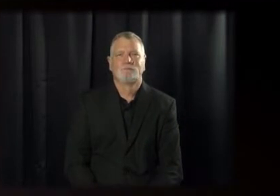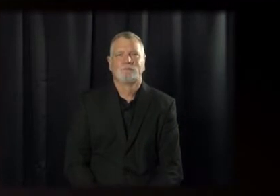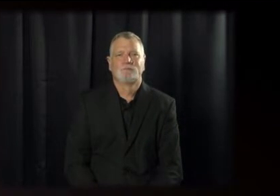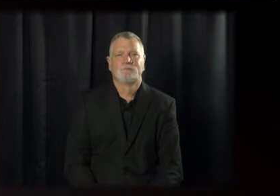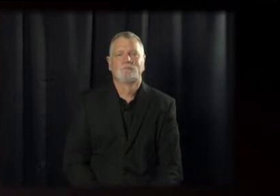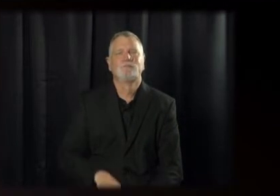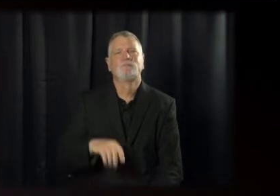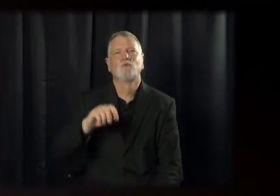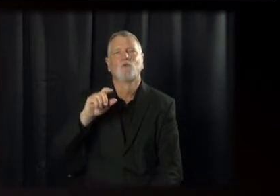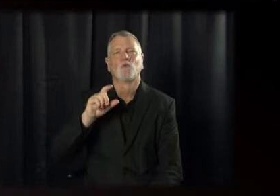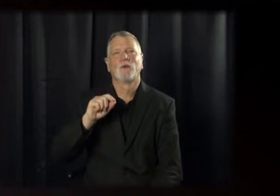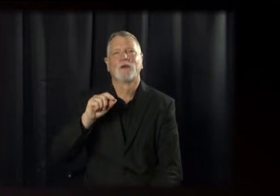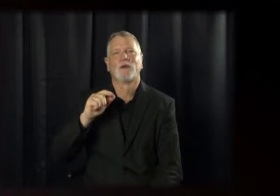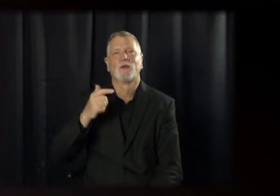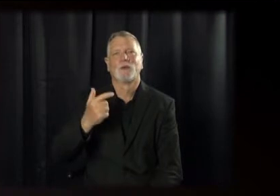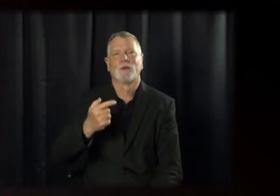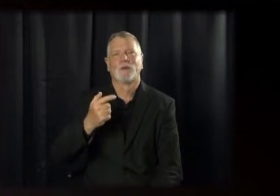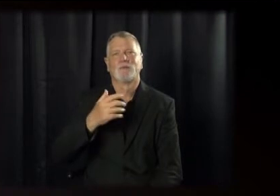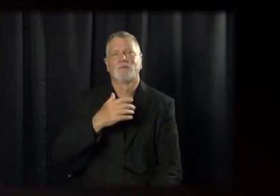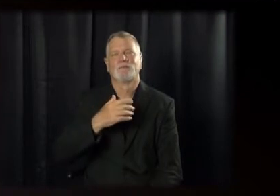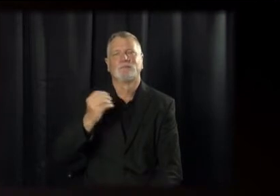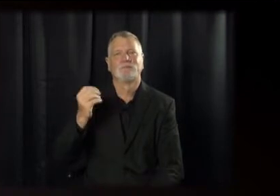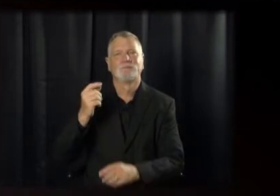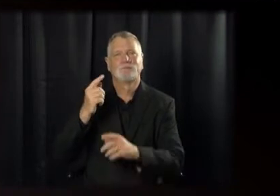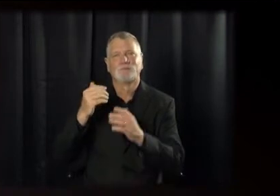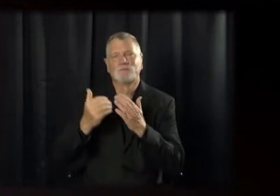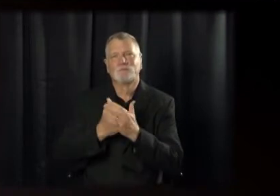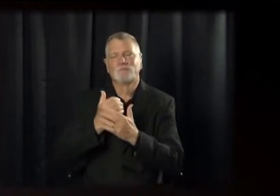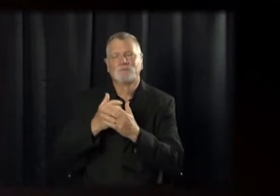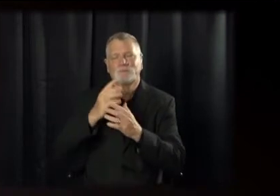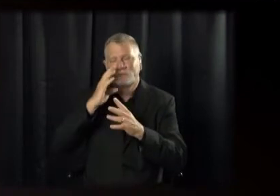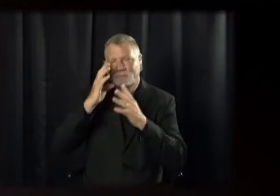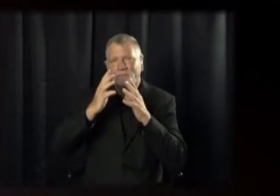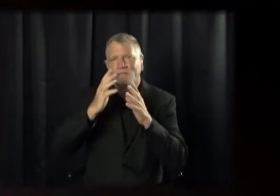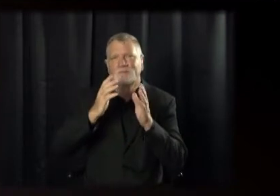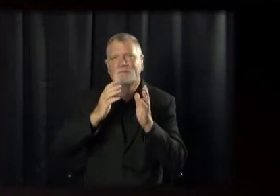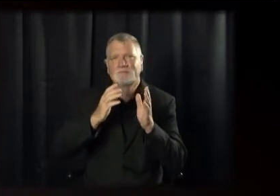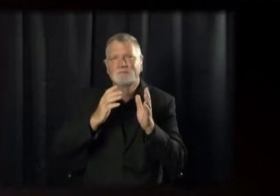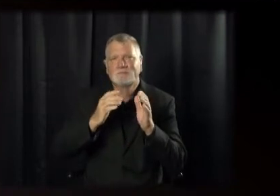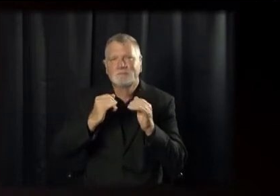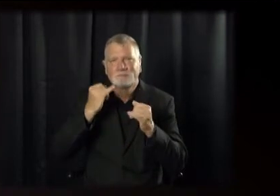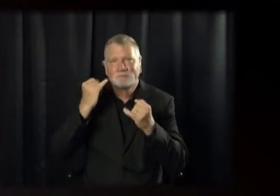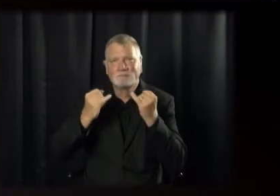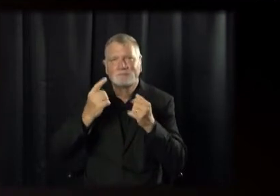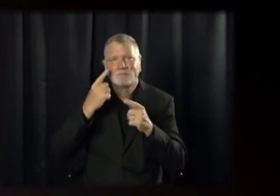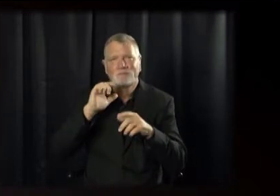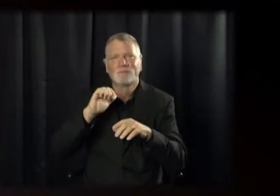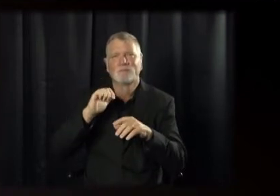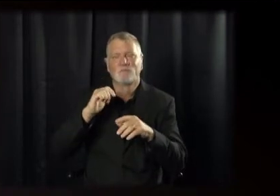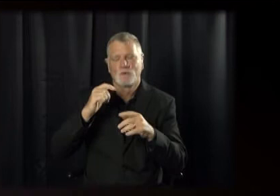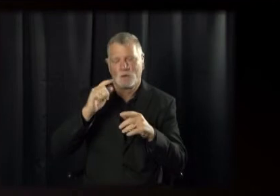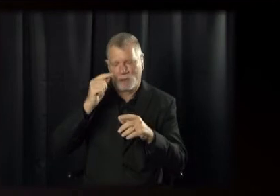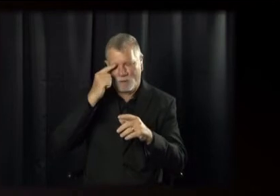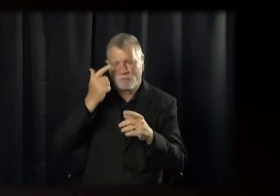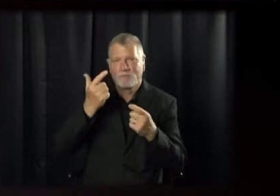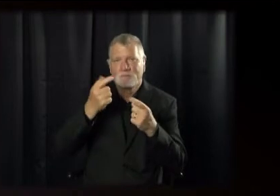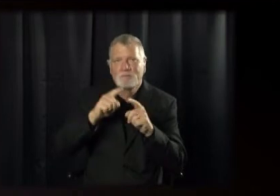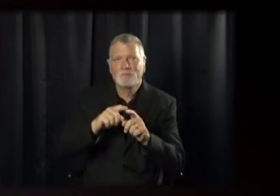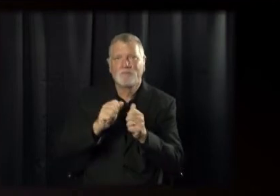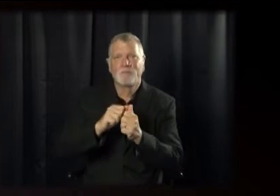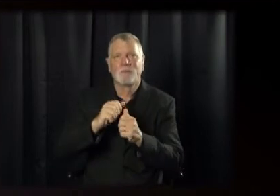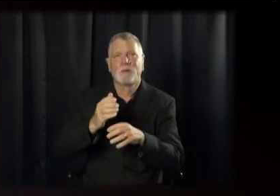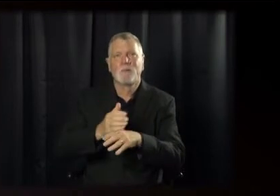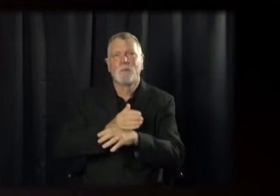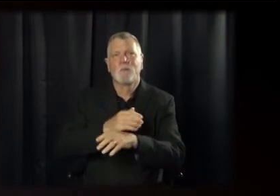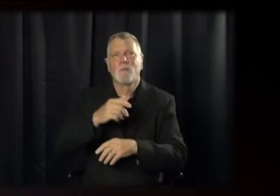The 2021 fiscal plan includes additional strategic initiatives that have been agreed by the government that aim to improve